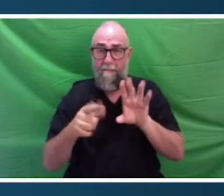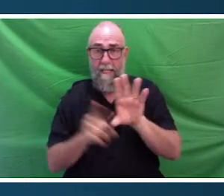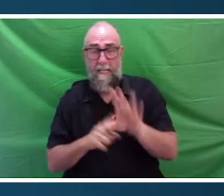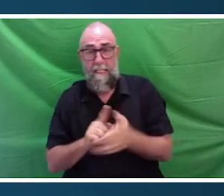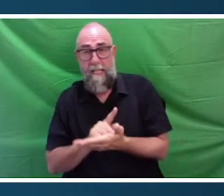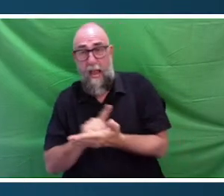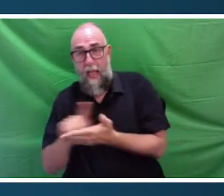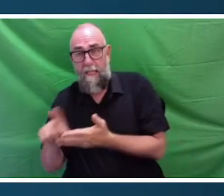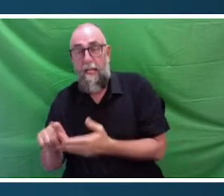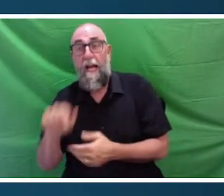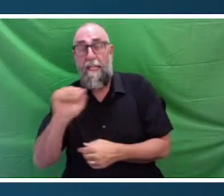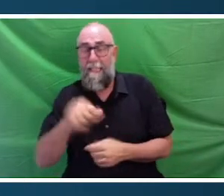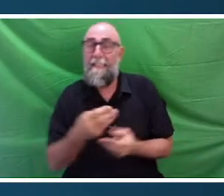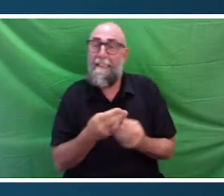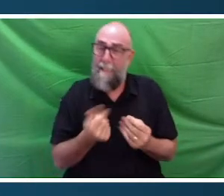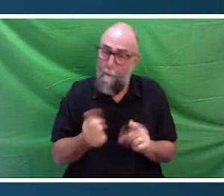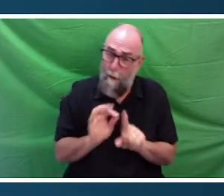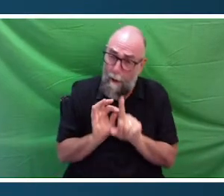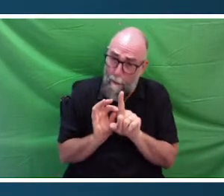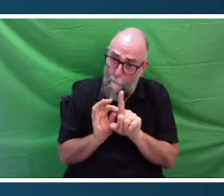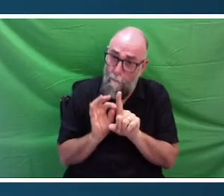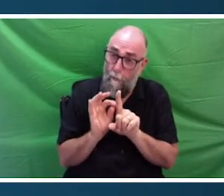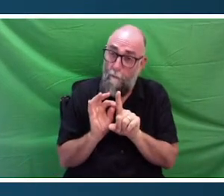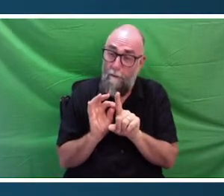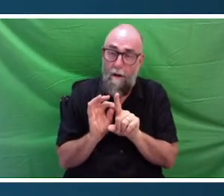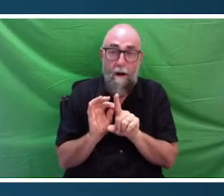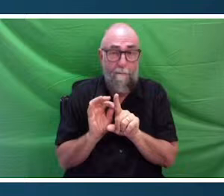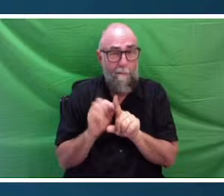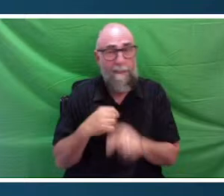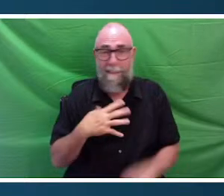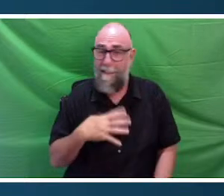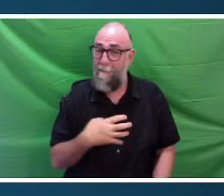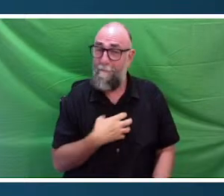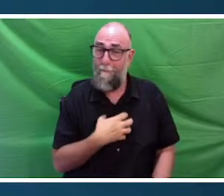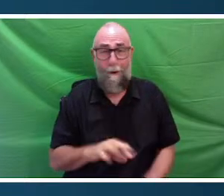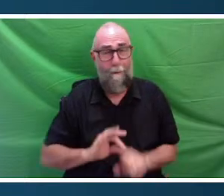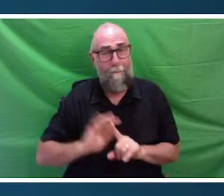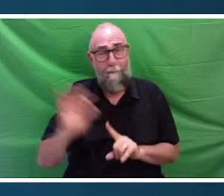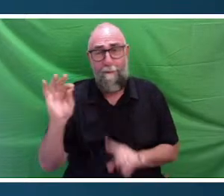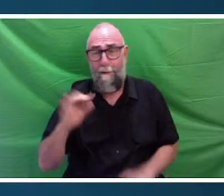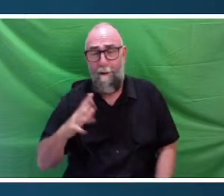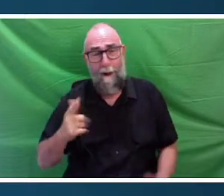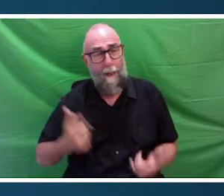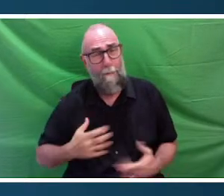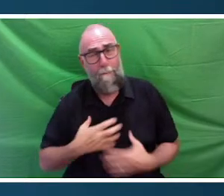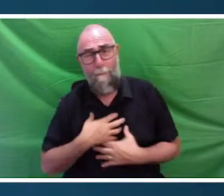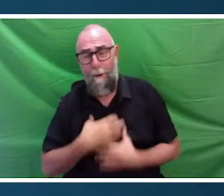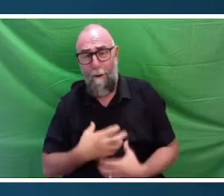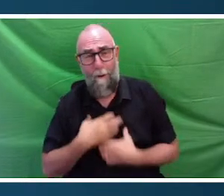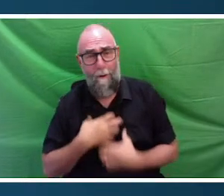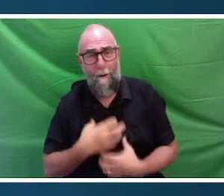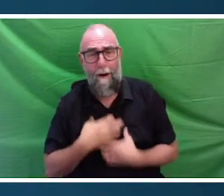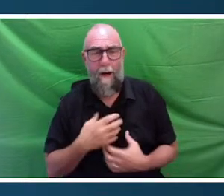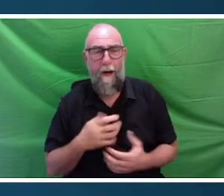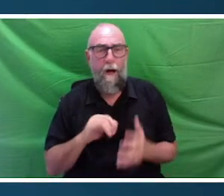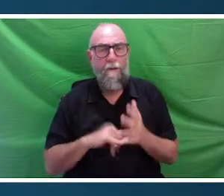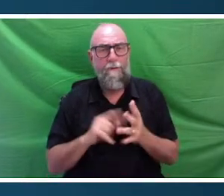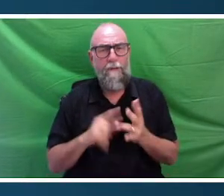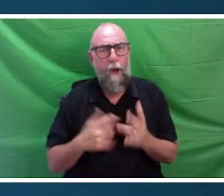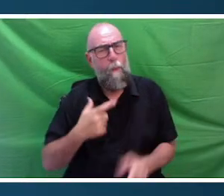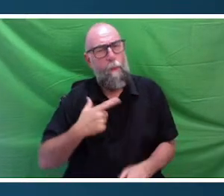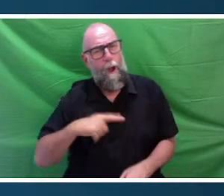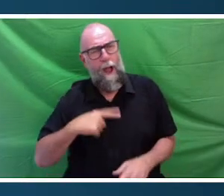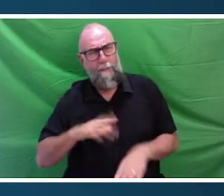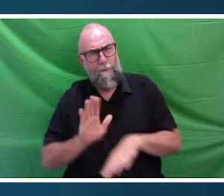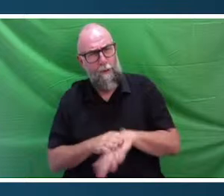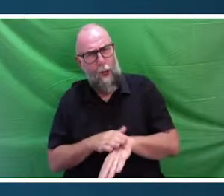has been made, I think we still have a long way to go. So I'm wondering if you have some thoughts on what is limiting that progress. Why